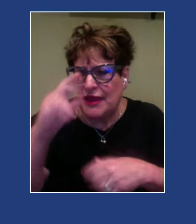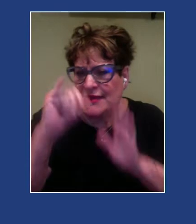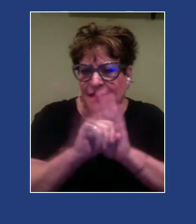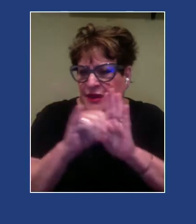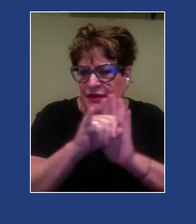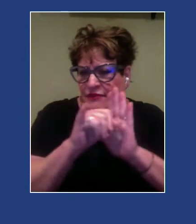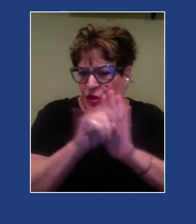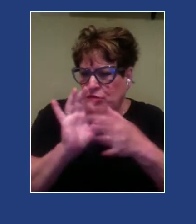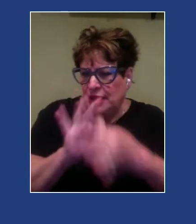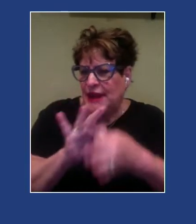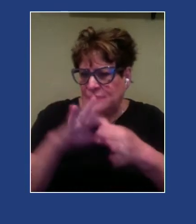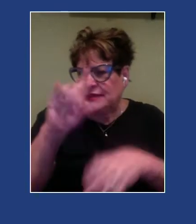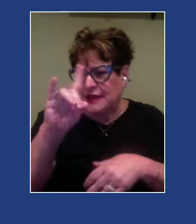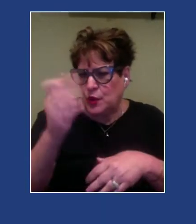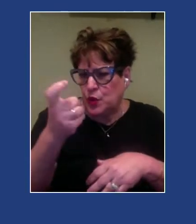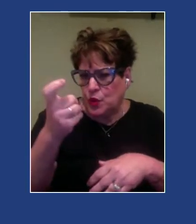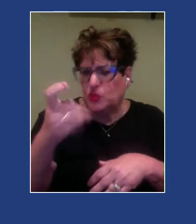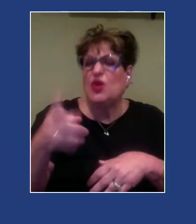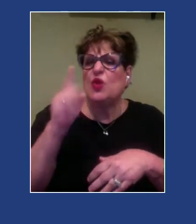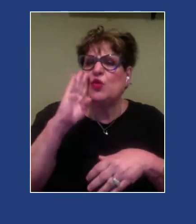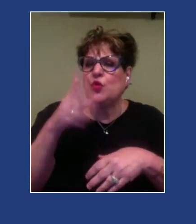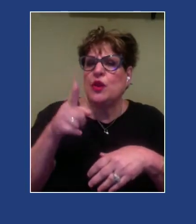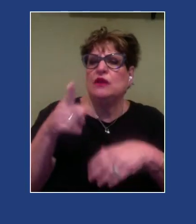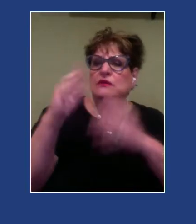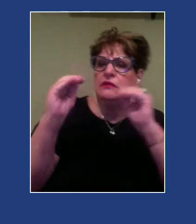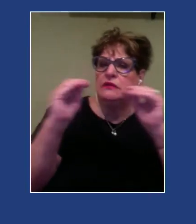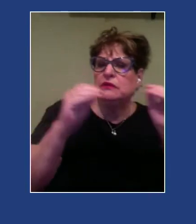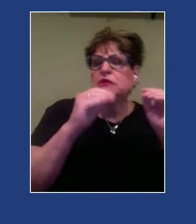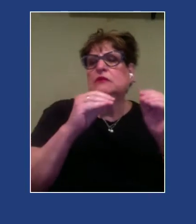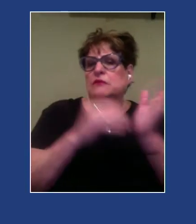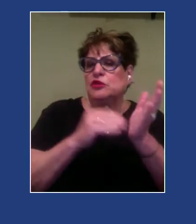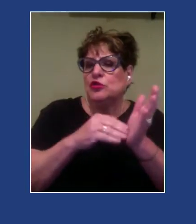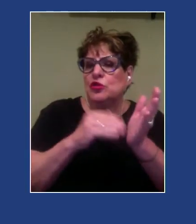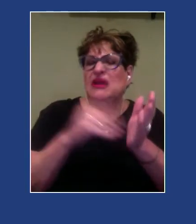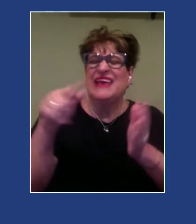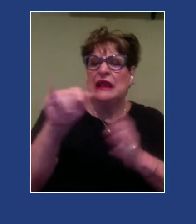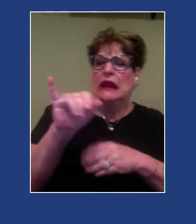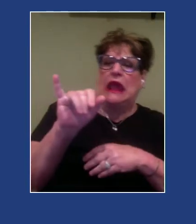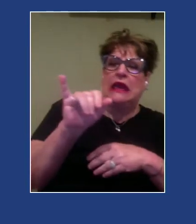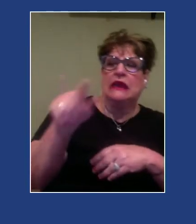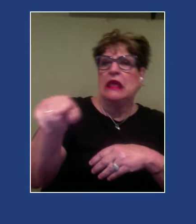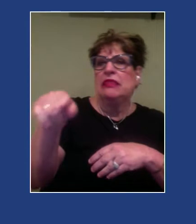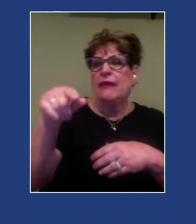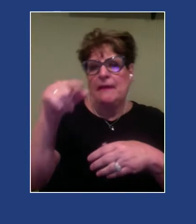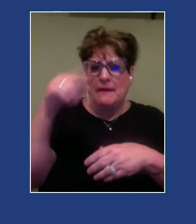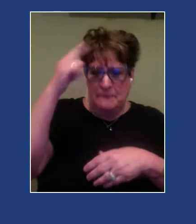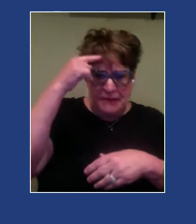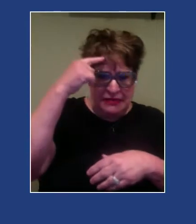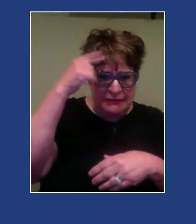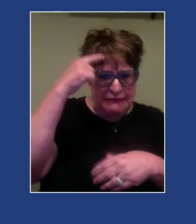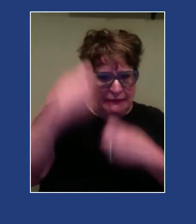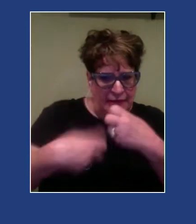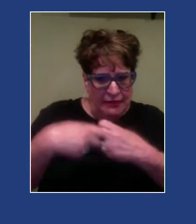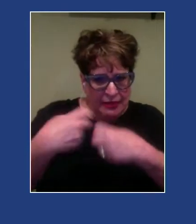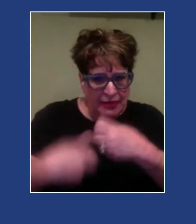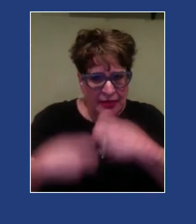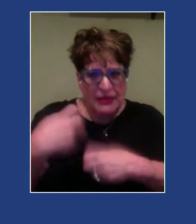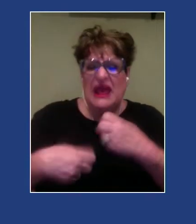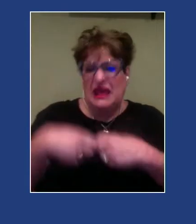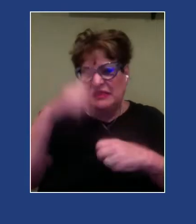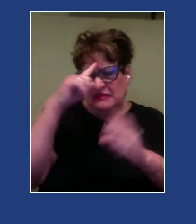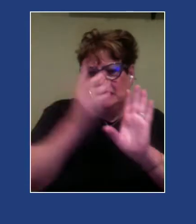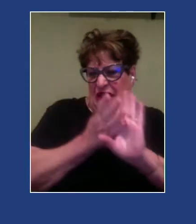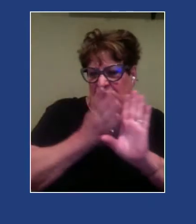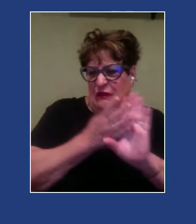DSM will prime clinicians to view gender minorities as mentally ill or to view this as a form of psychopathology in some way.